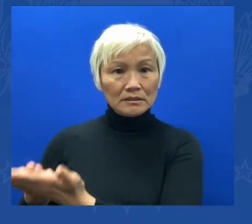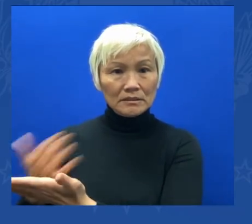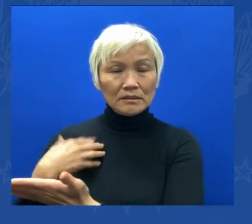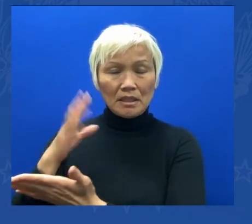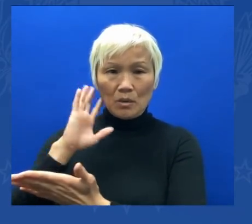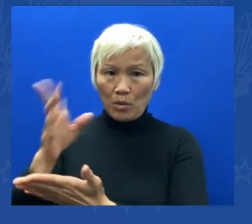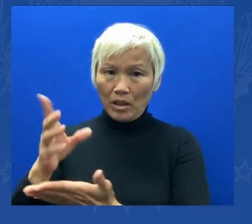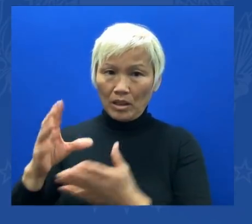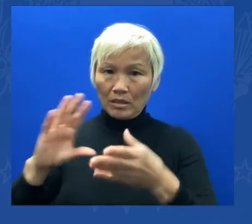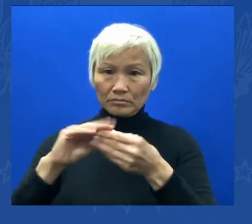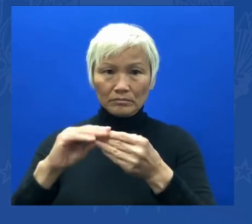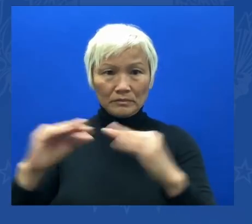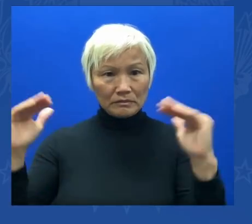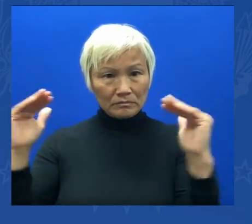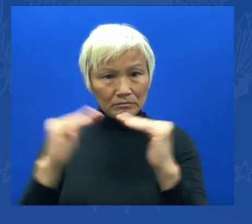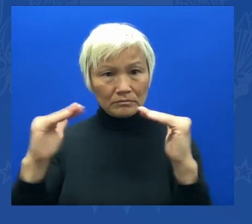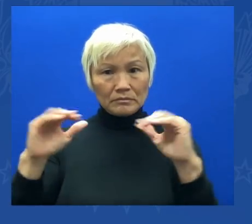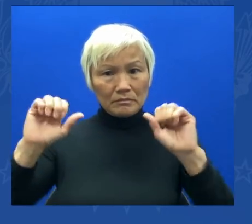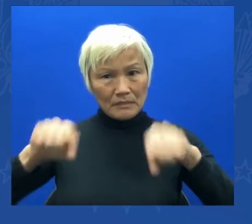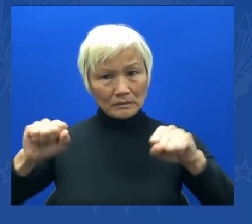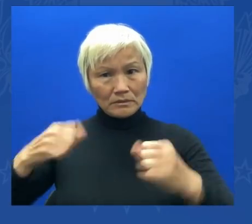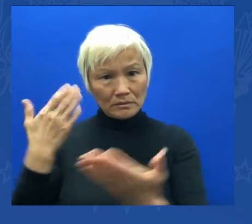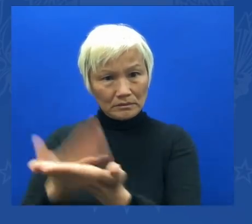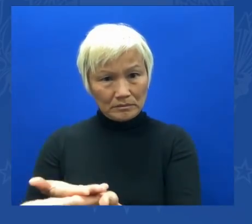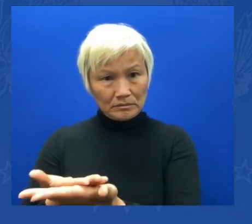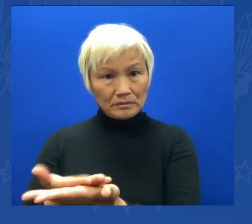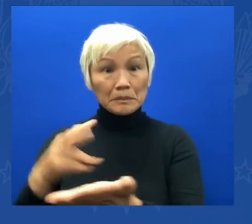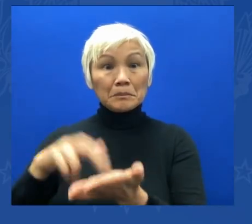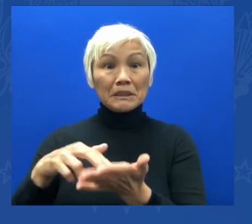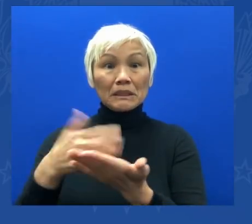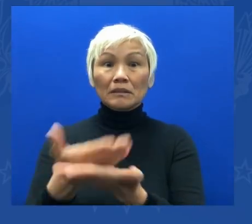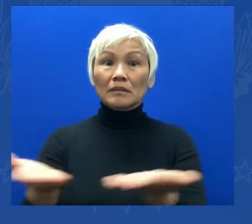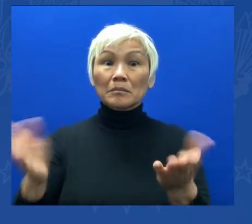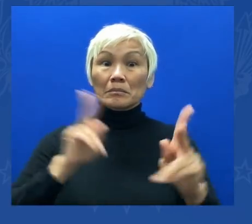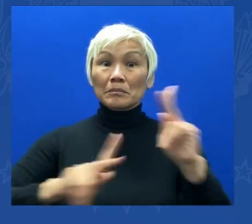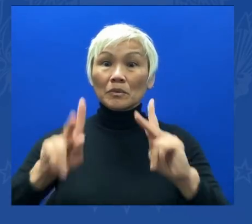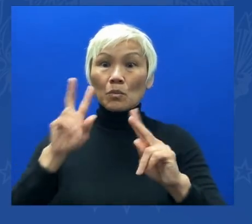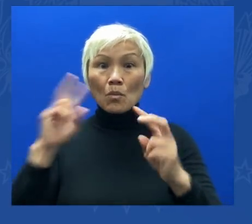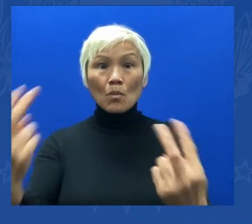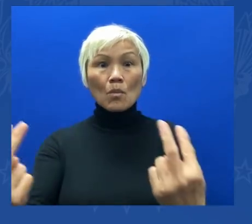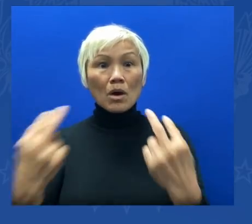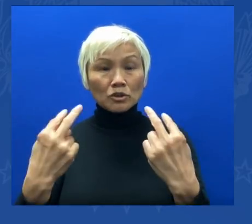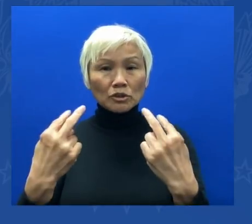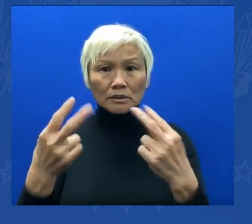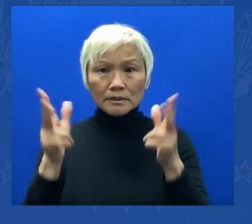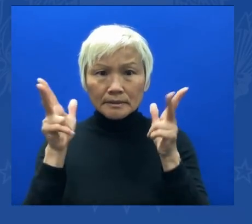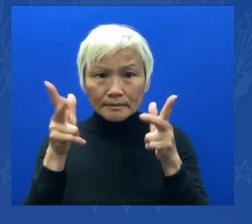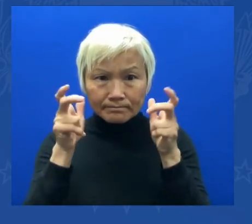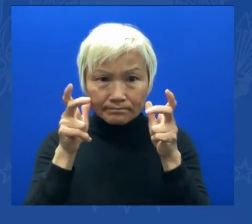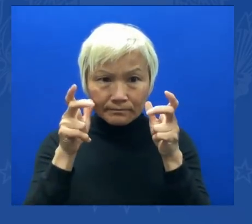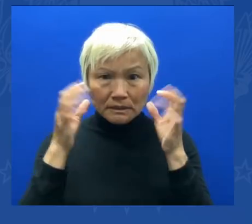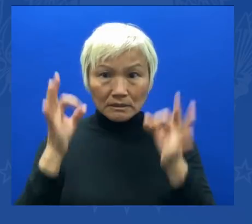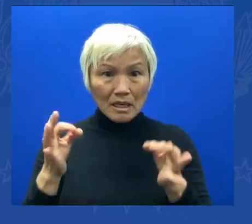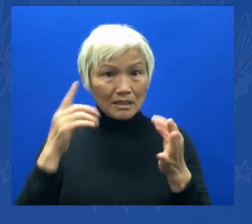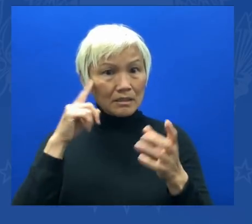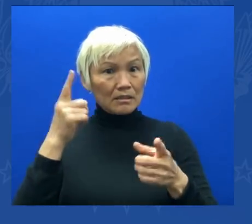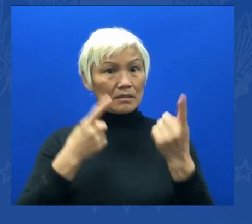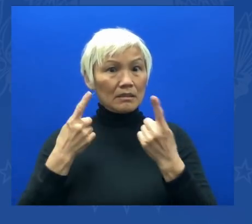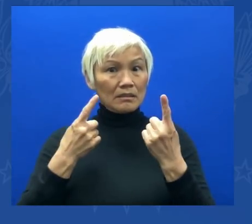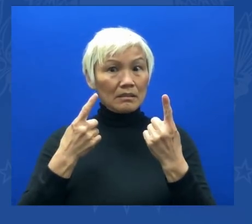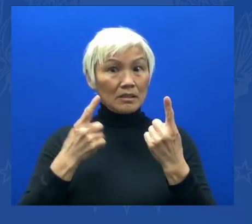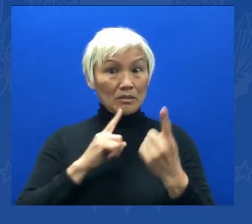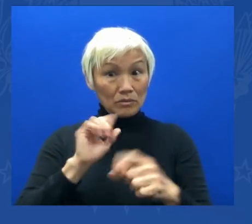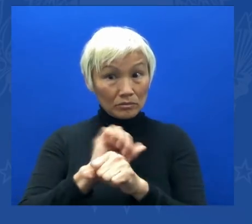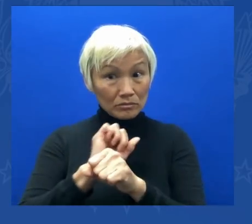listener to weigh and judge for himself. We who enjoy the protections of a free press know and should